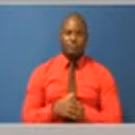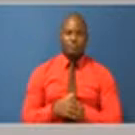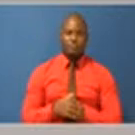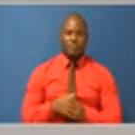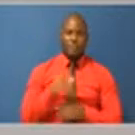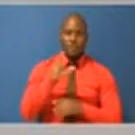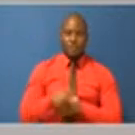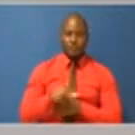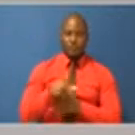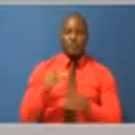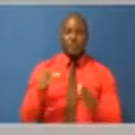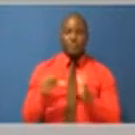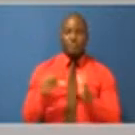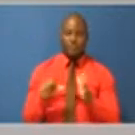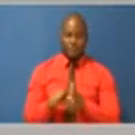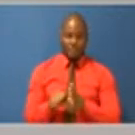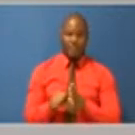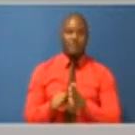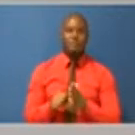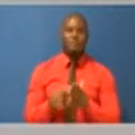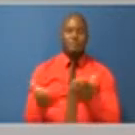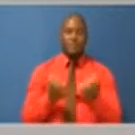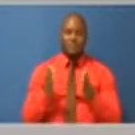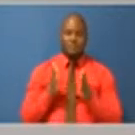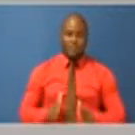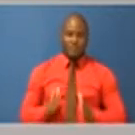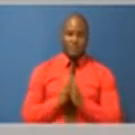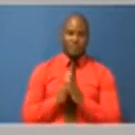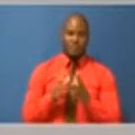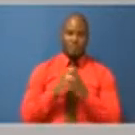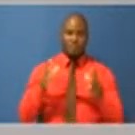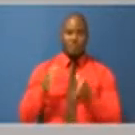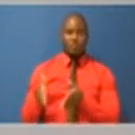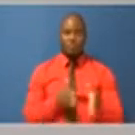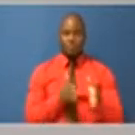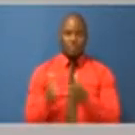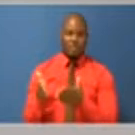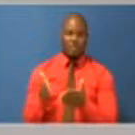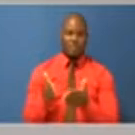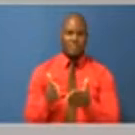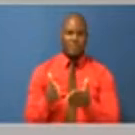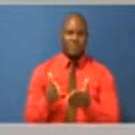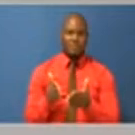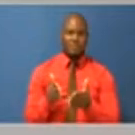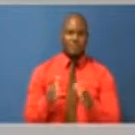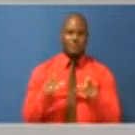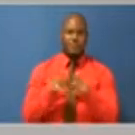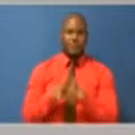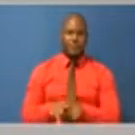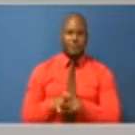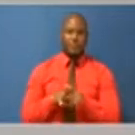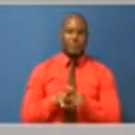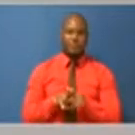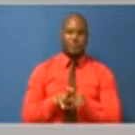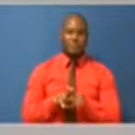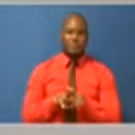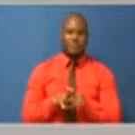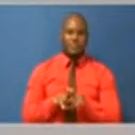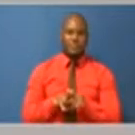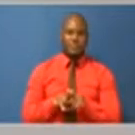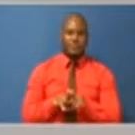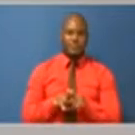and demand being too high everything knows that this is a huge opportunity right so if you look at the structure of the country you've got